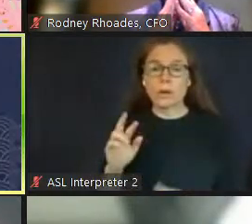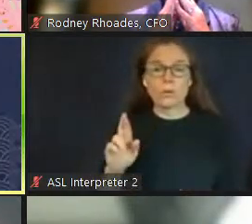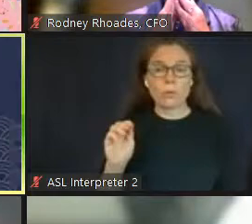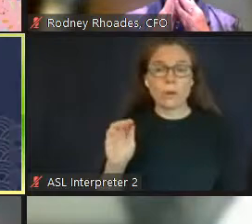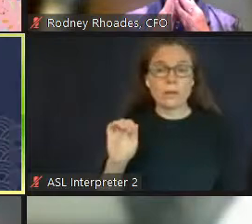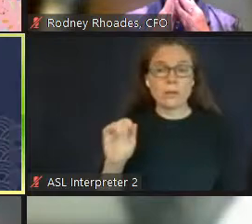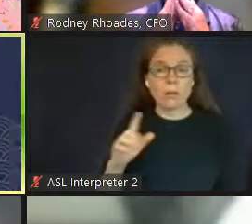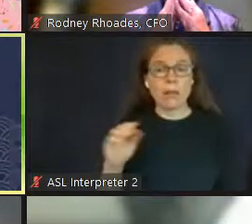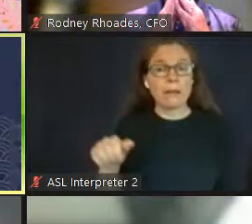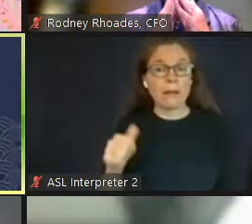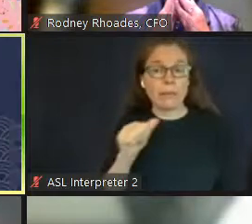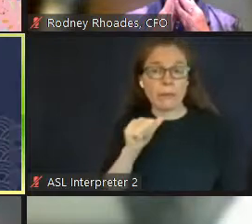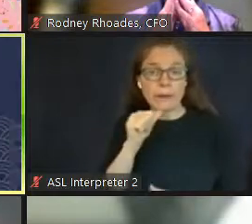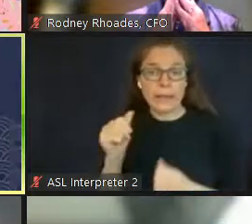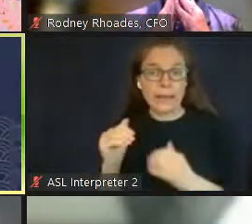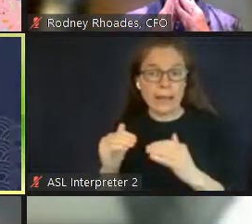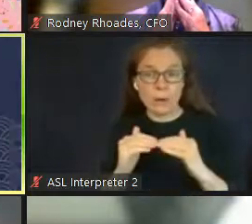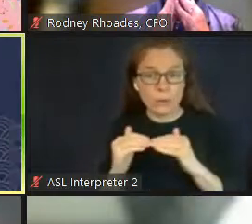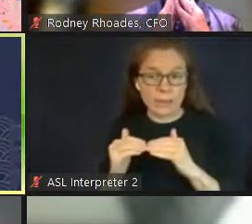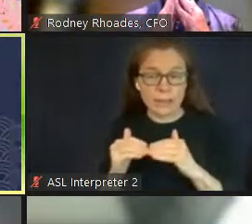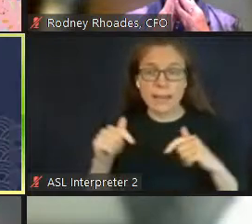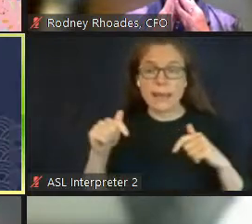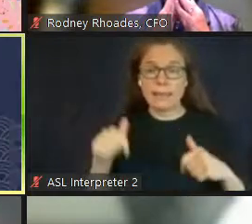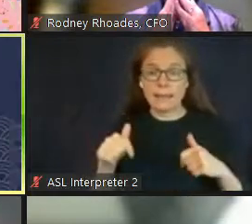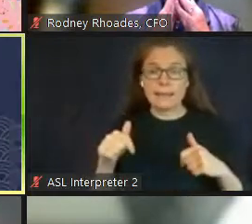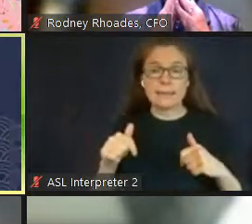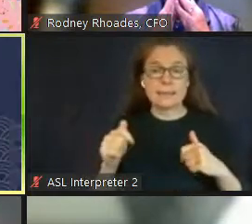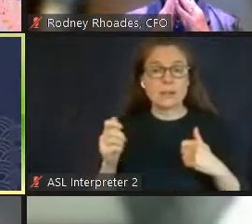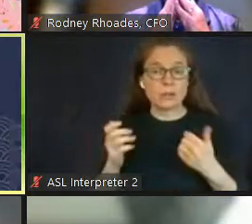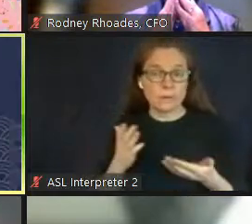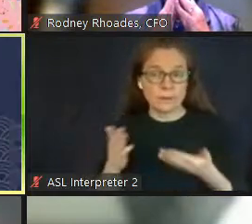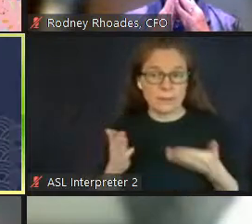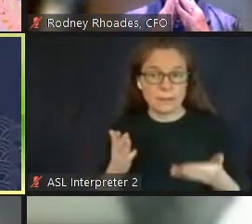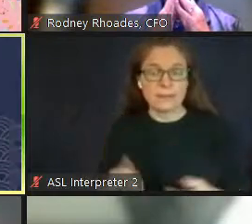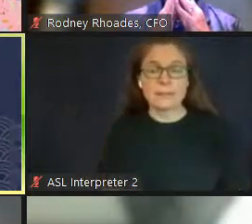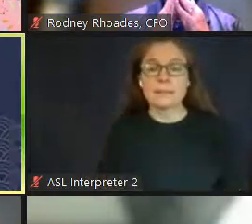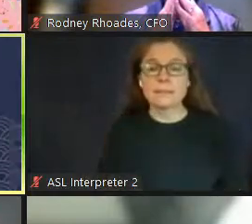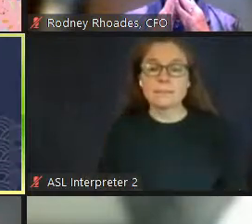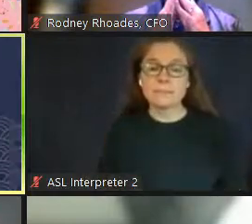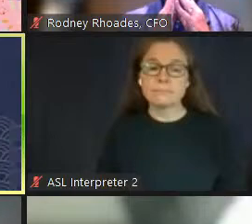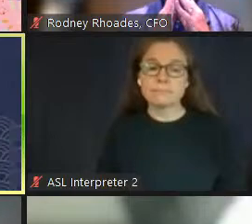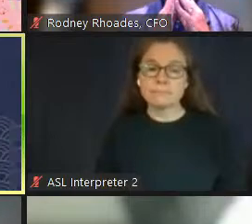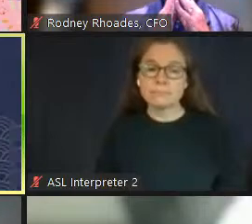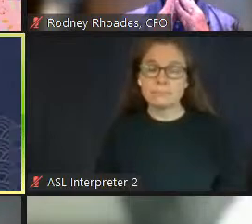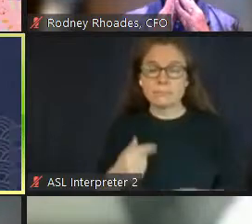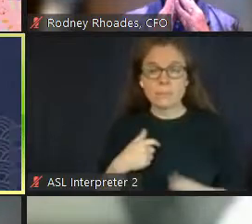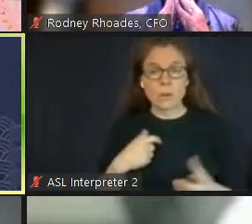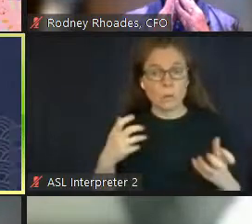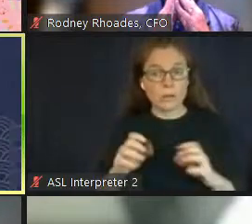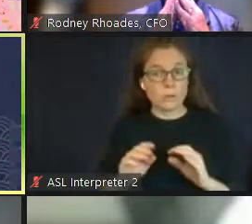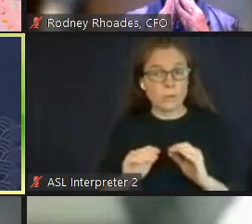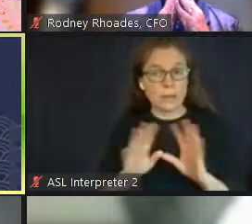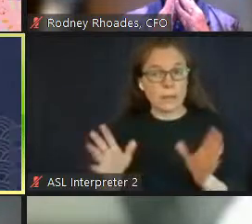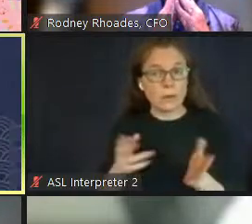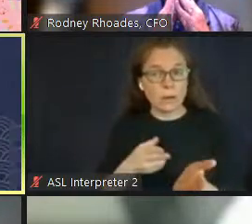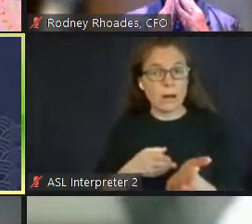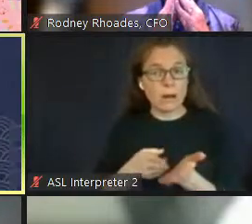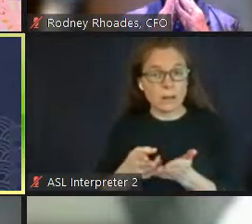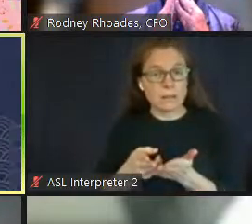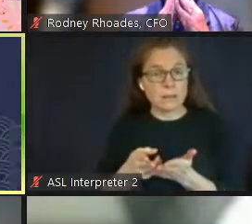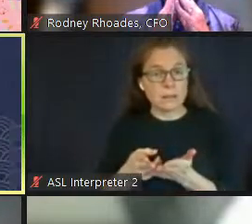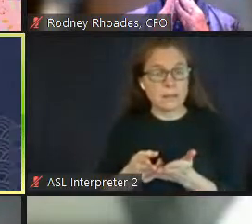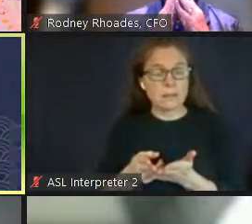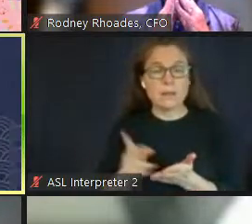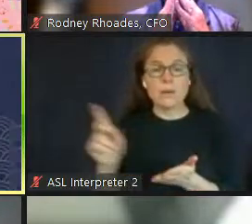inequities in our service delivery system, to be transparent about where